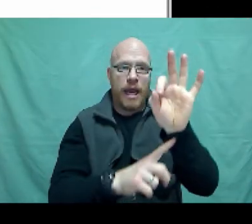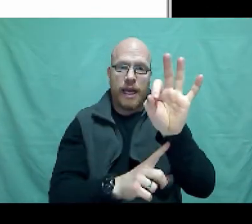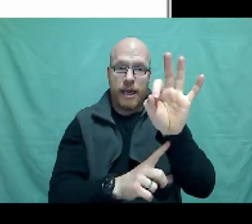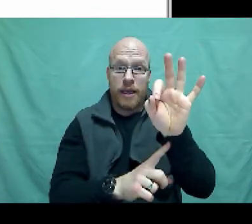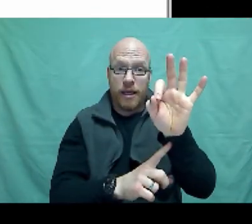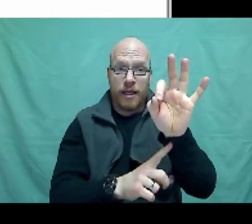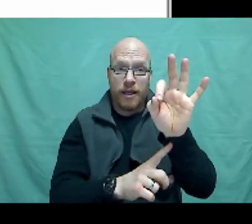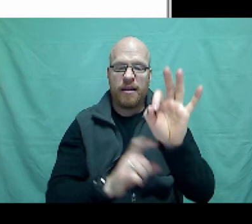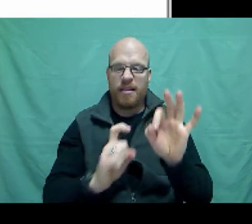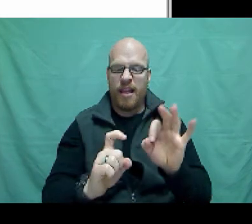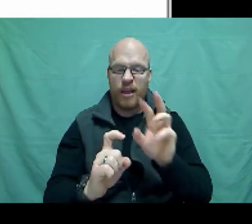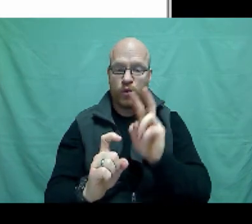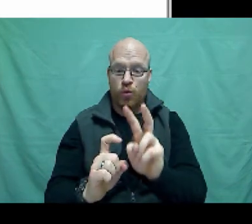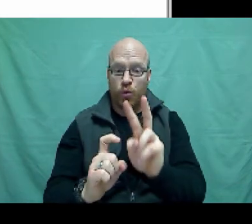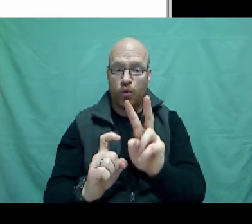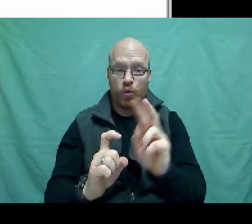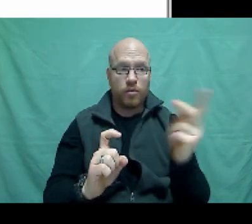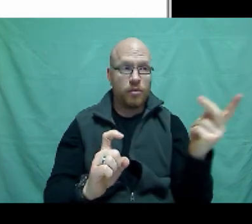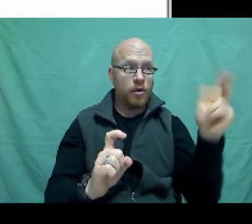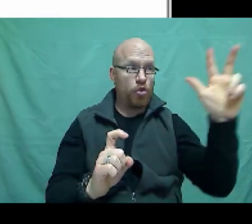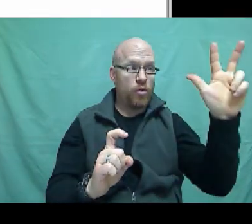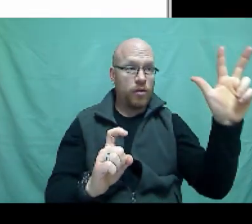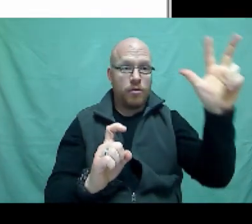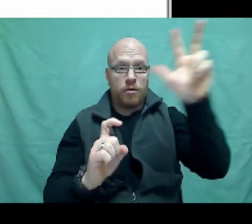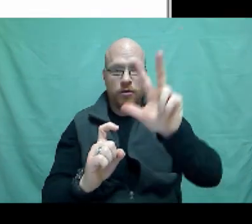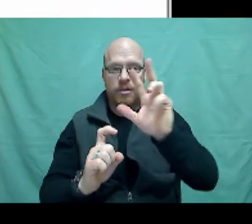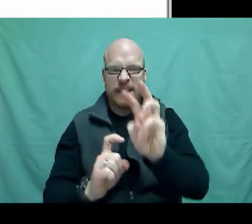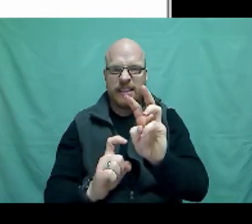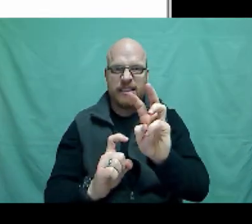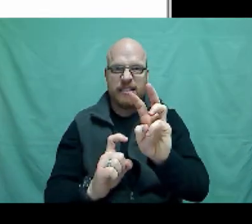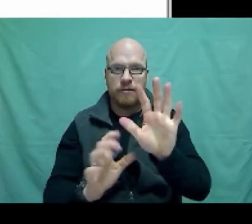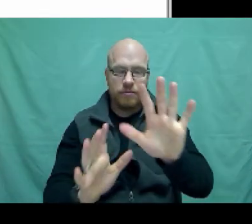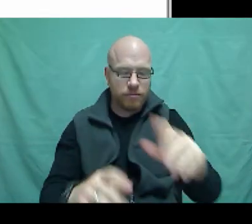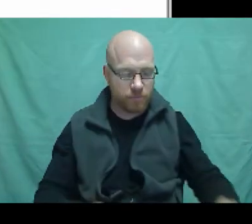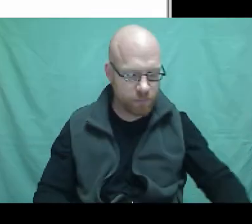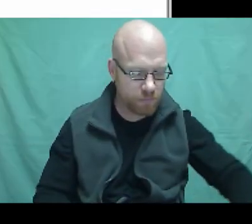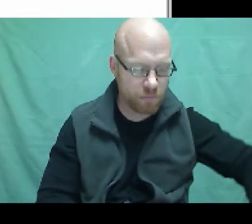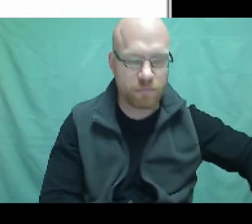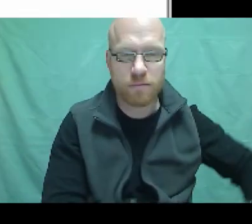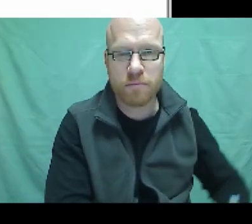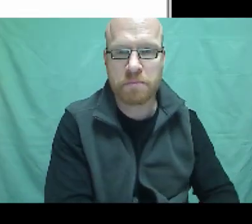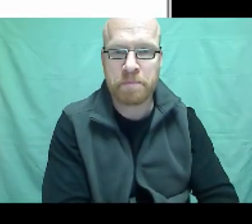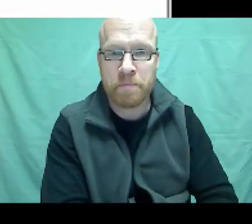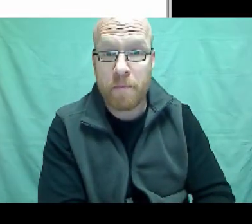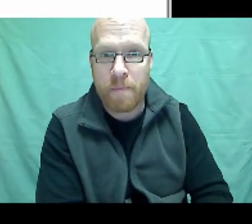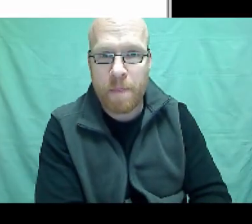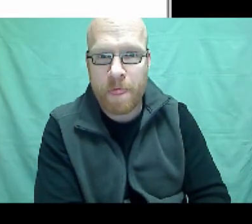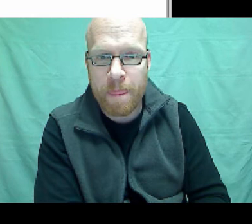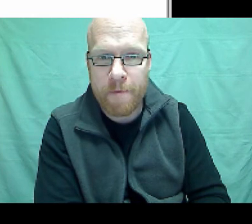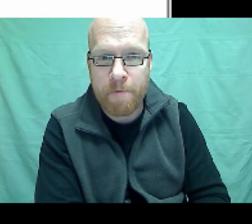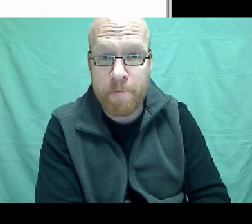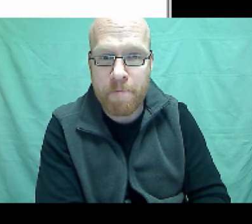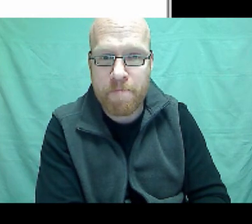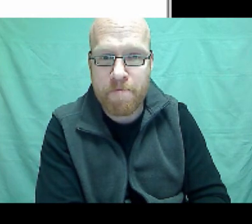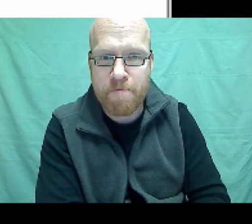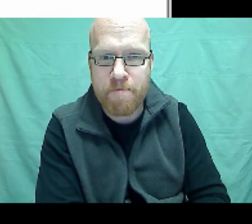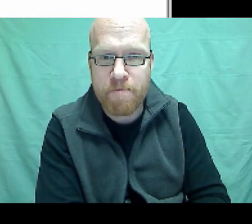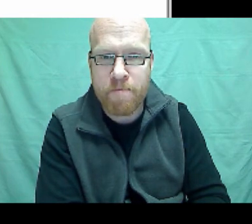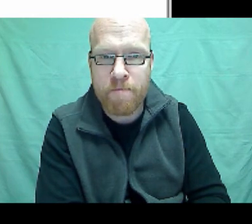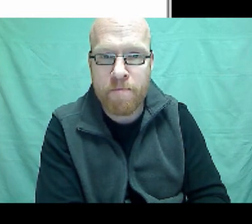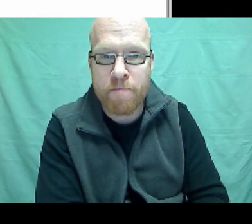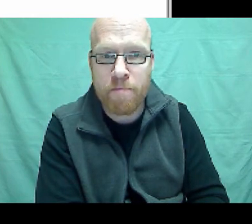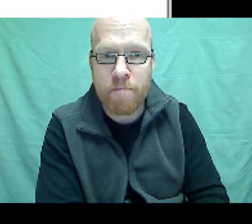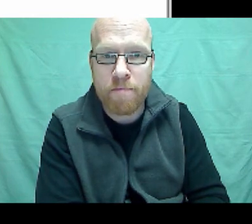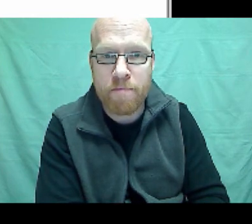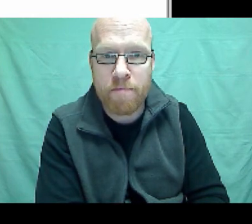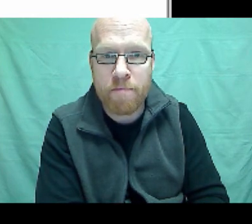power again becomes y to the 9th power. And x squared becomes x to the 6th because